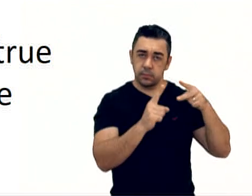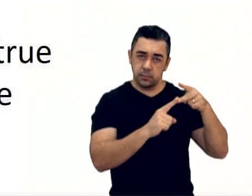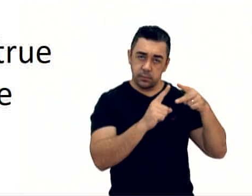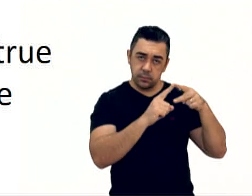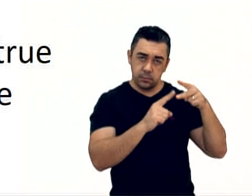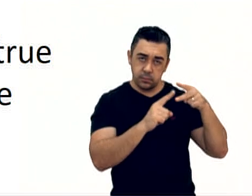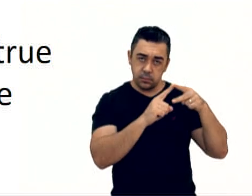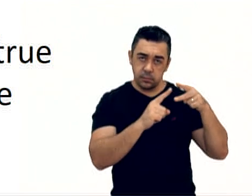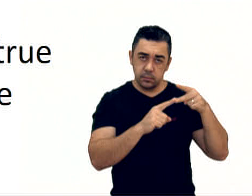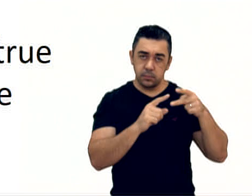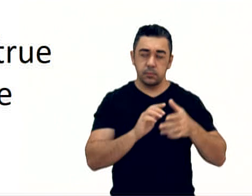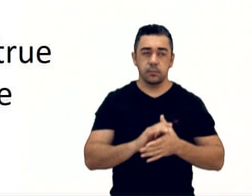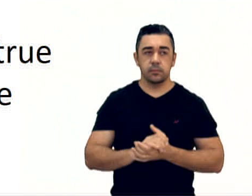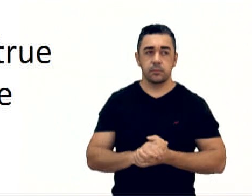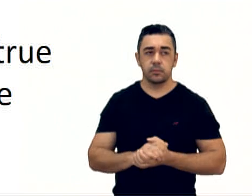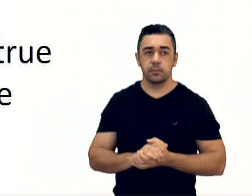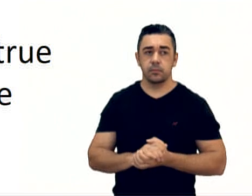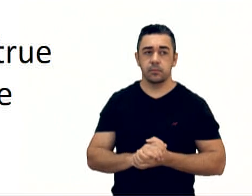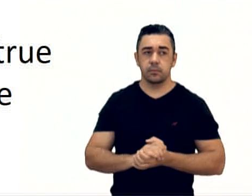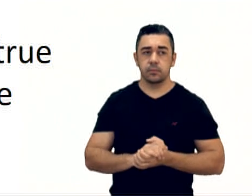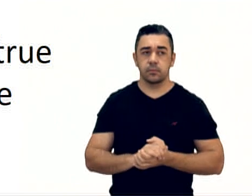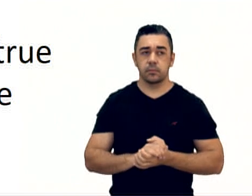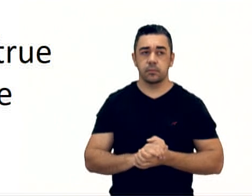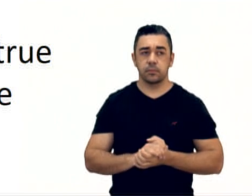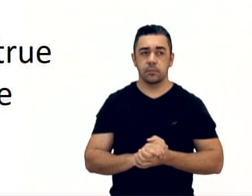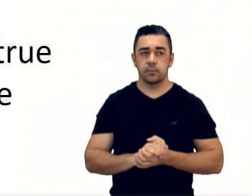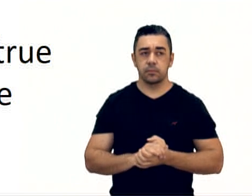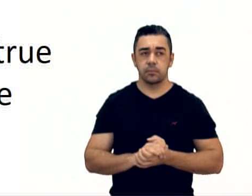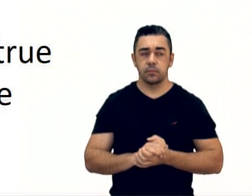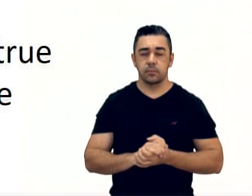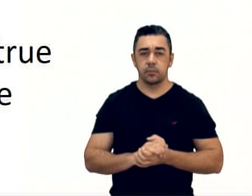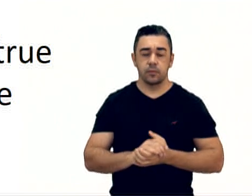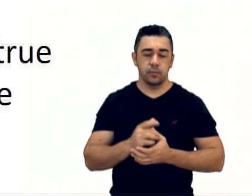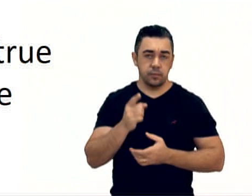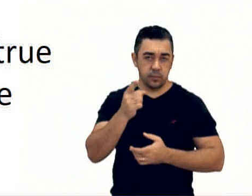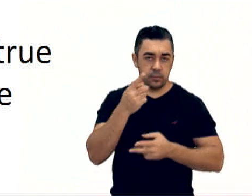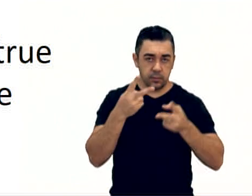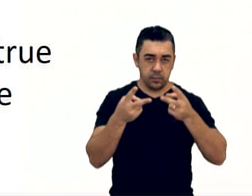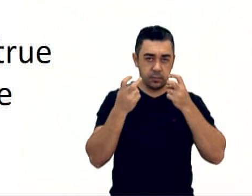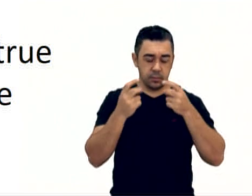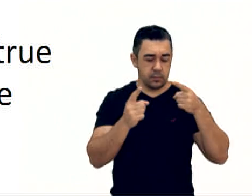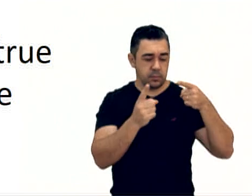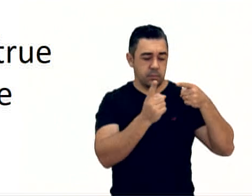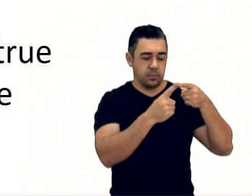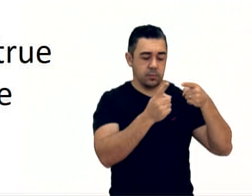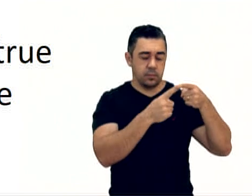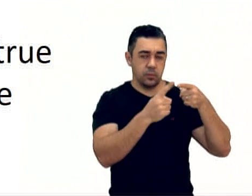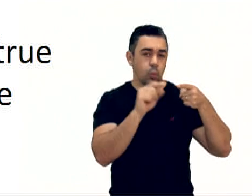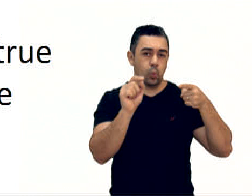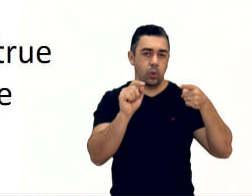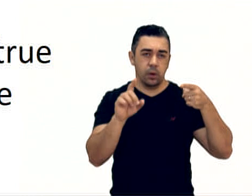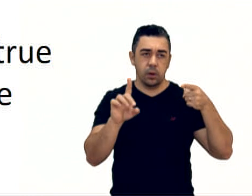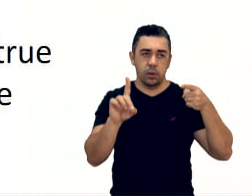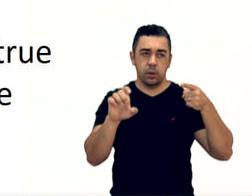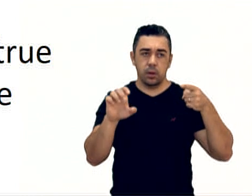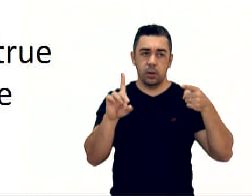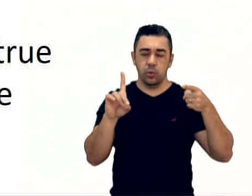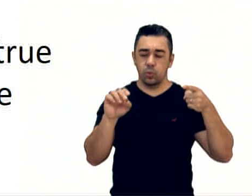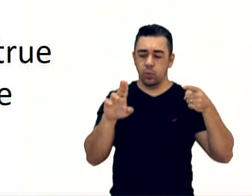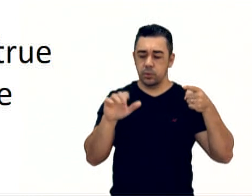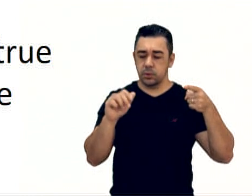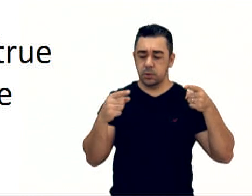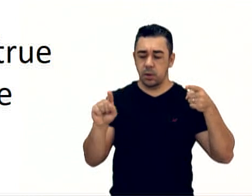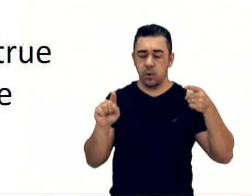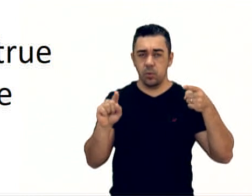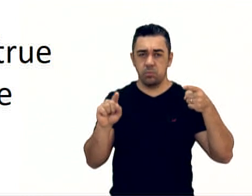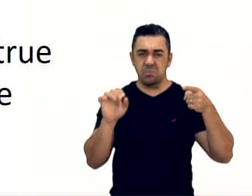certain, necessity and obligation. Então, vocês vão ver ali, ó. Ele expressa uma dedução, uma conclusão de